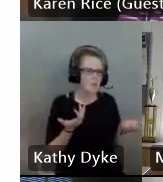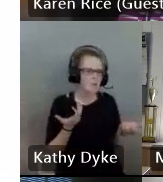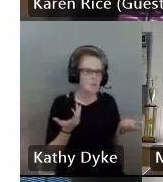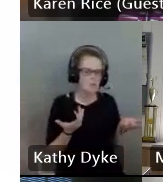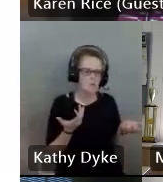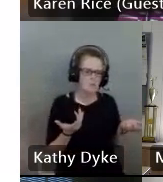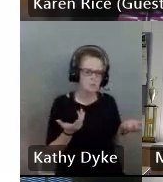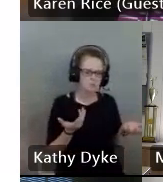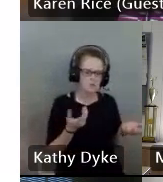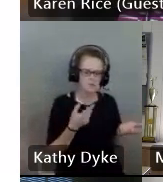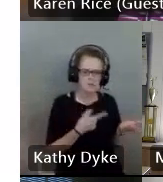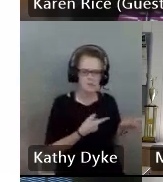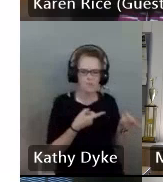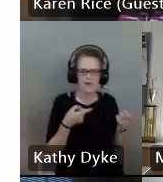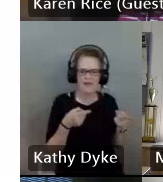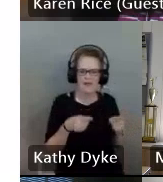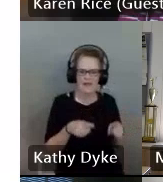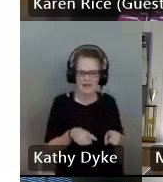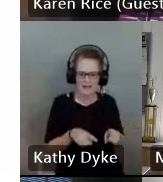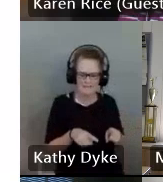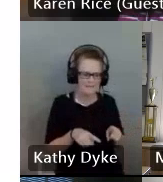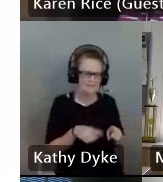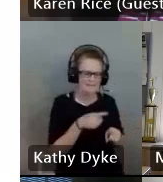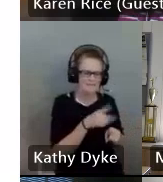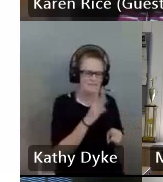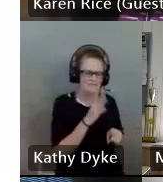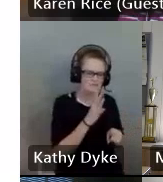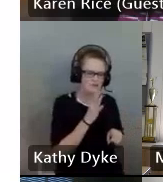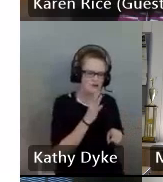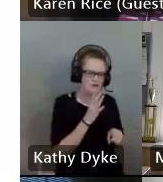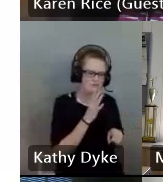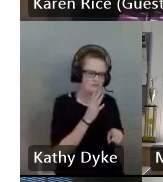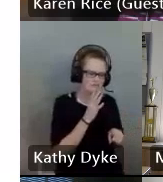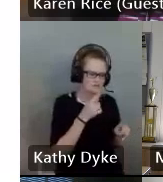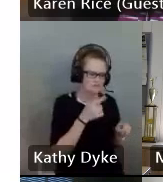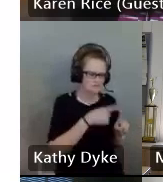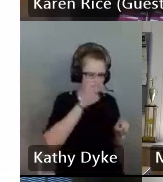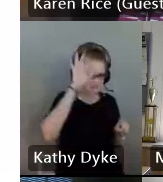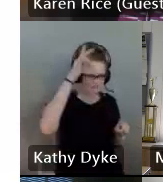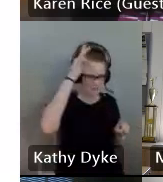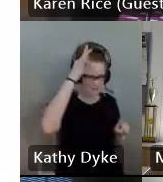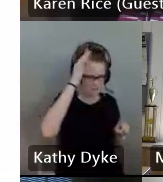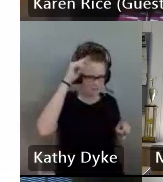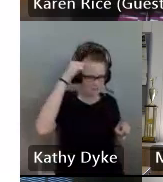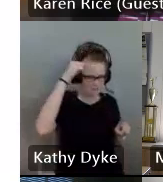what happens, or have you talked to people from the federal government, like,